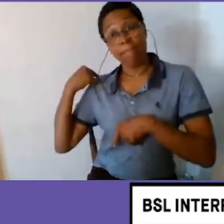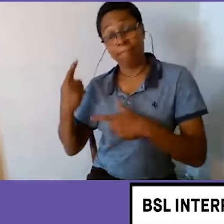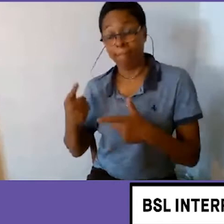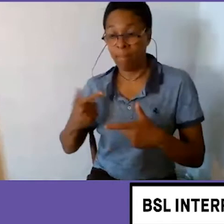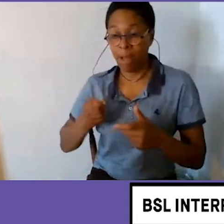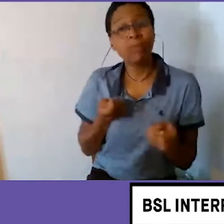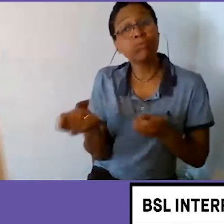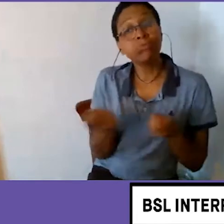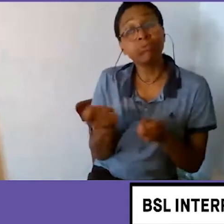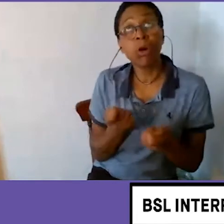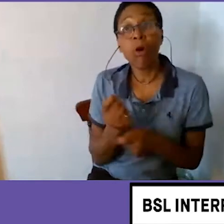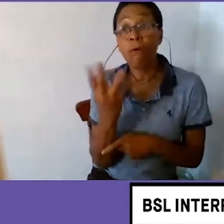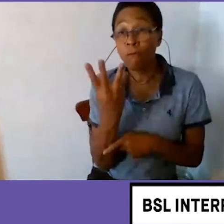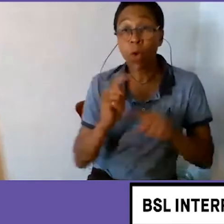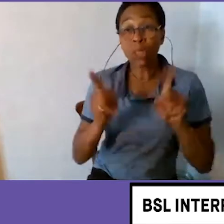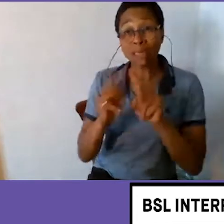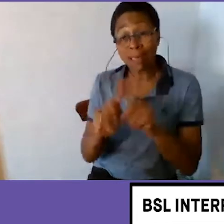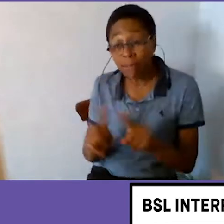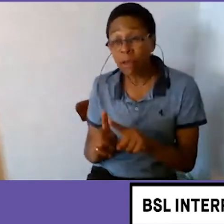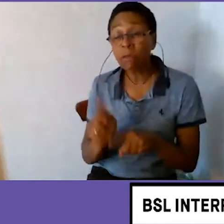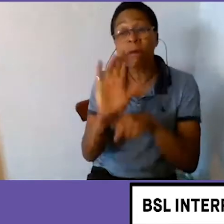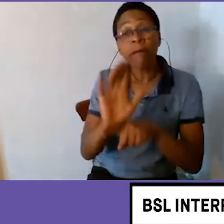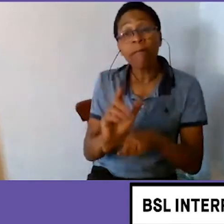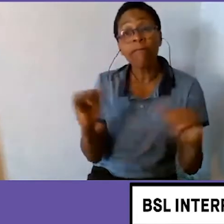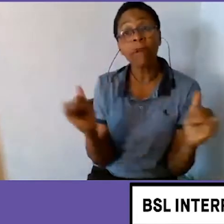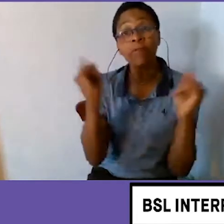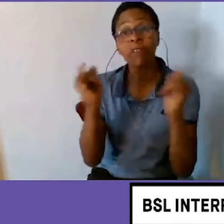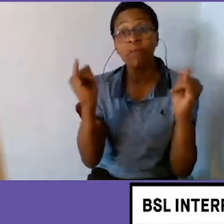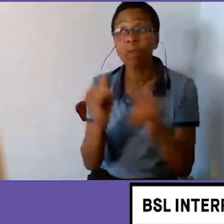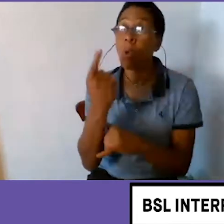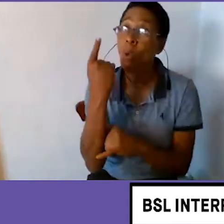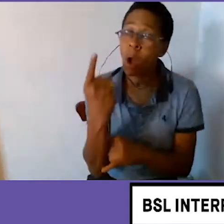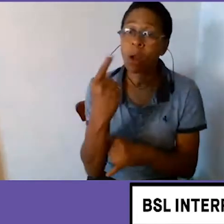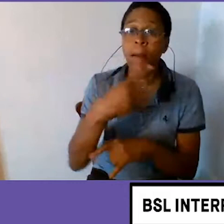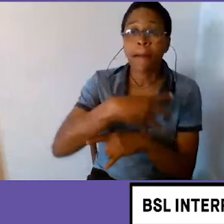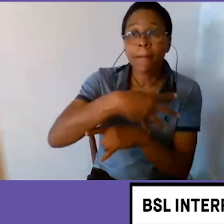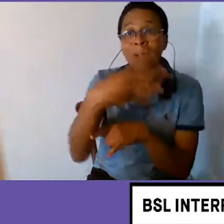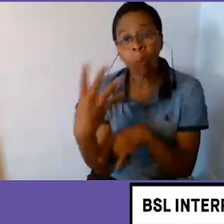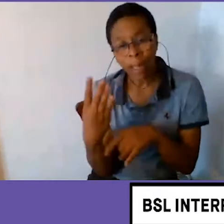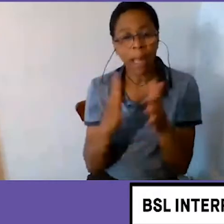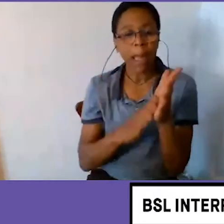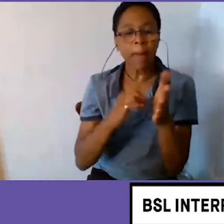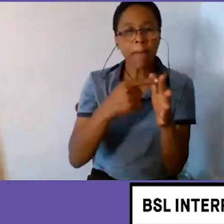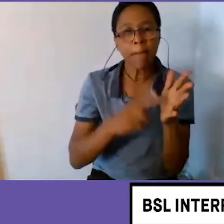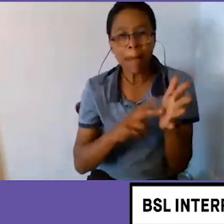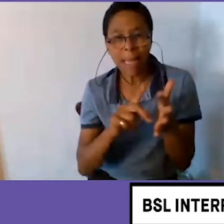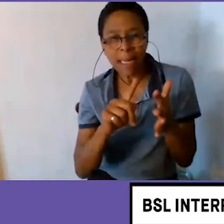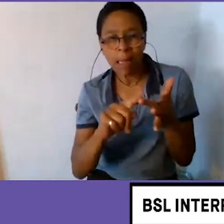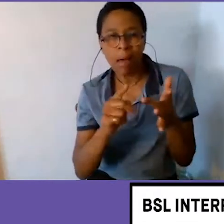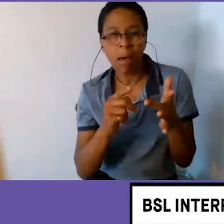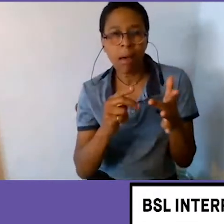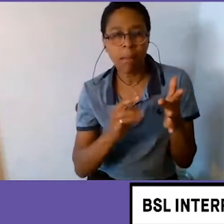film festivals in the region, one of them being a queer MENA film festival earlier this year.